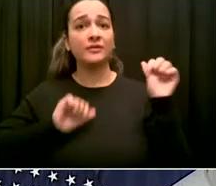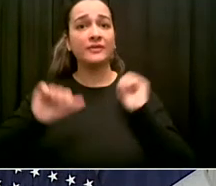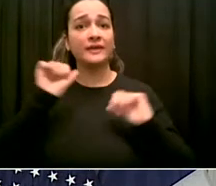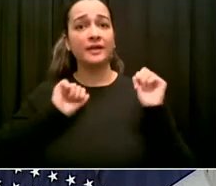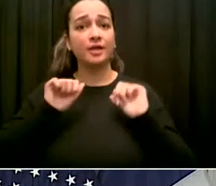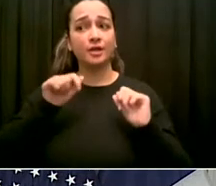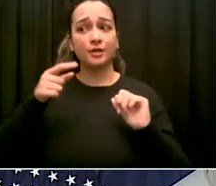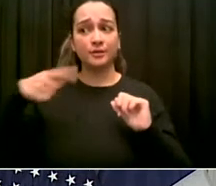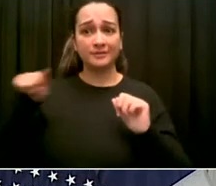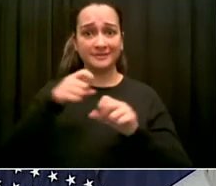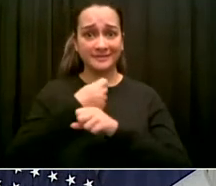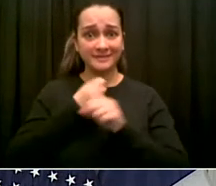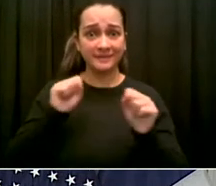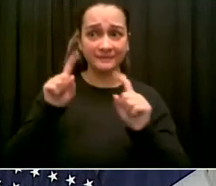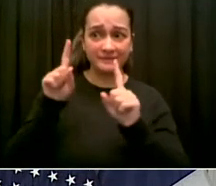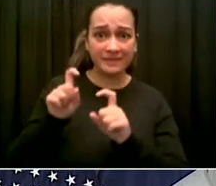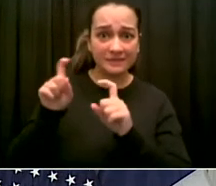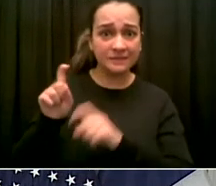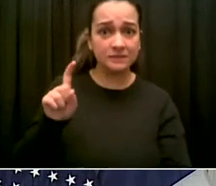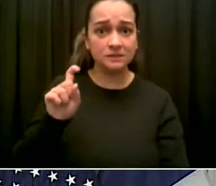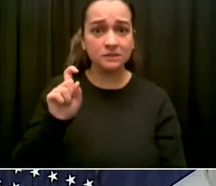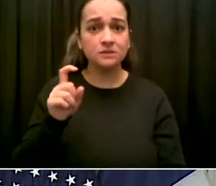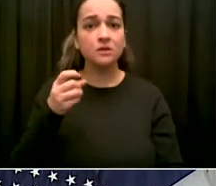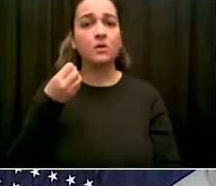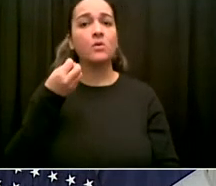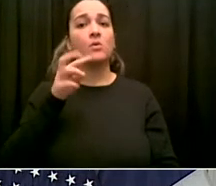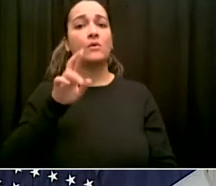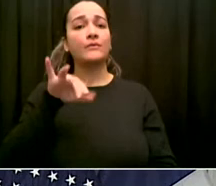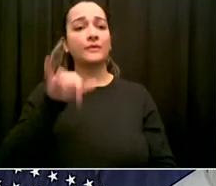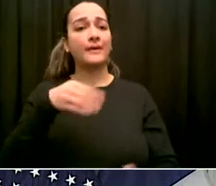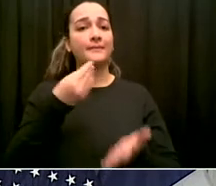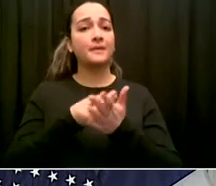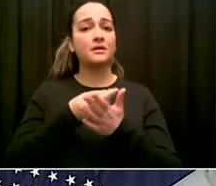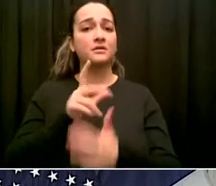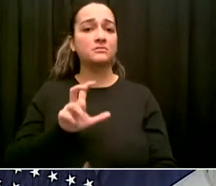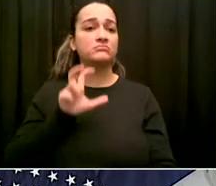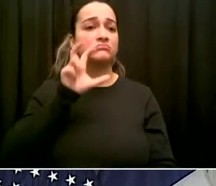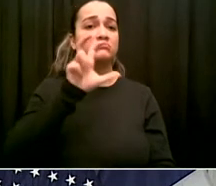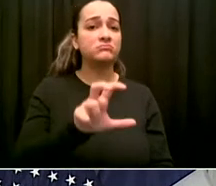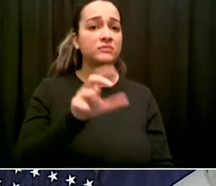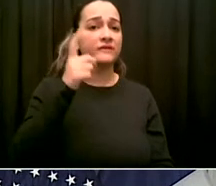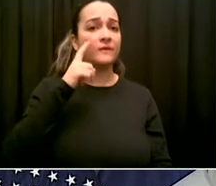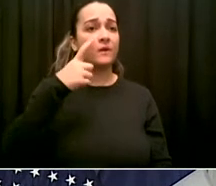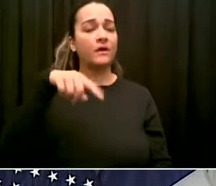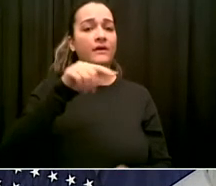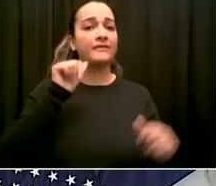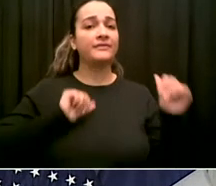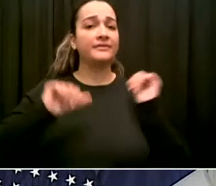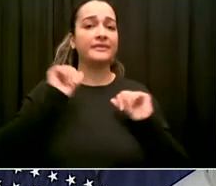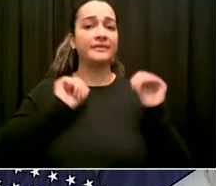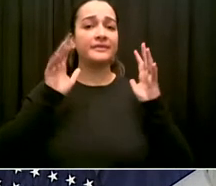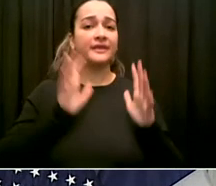financially get ready for a reopening? All of these buildings have been shut for months.